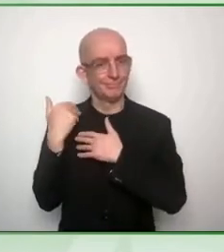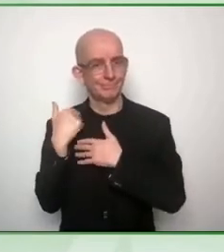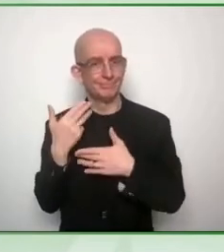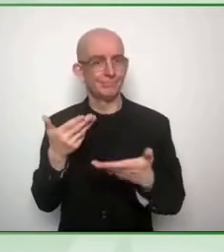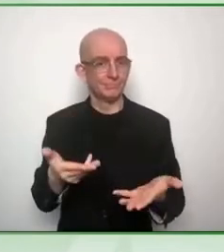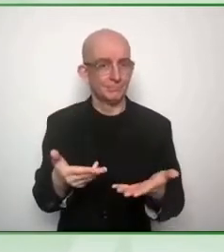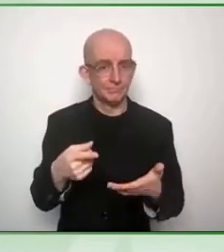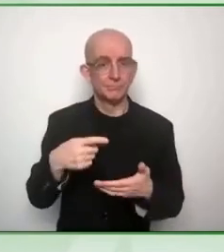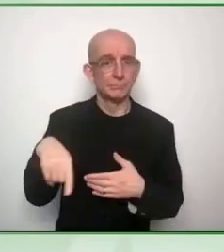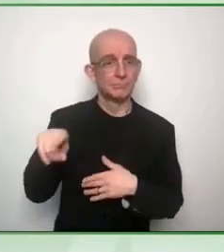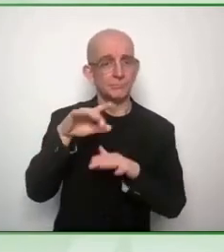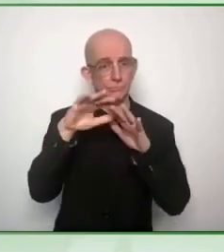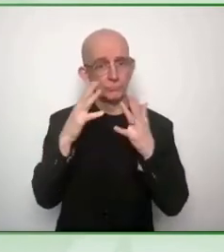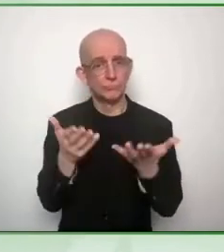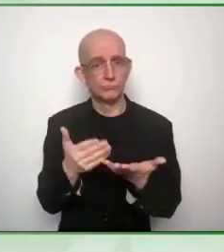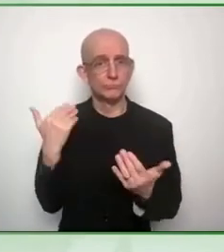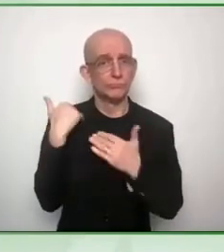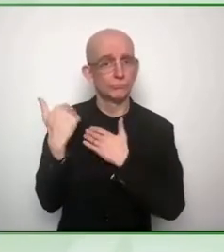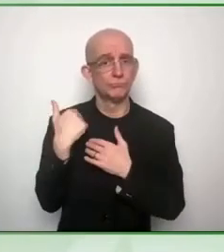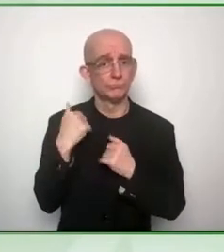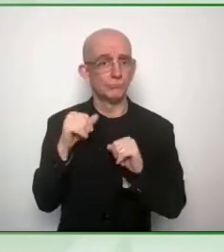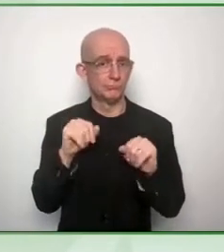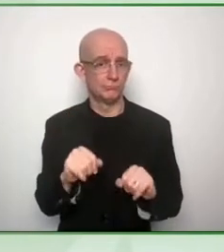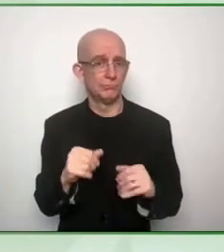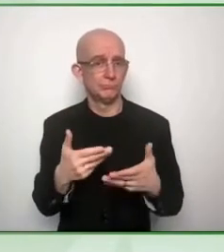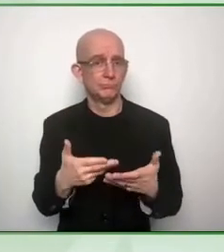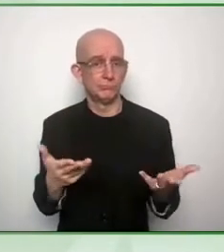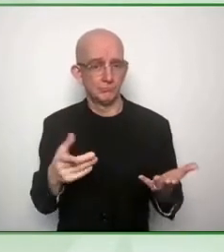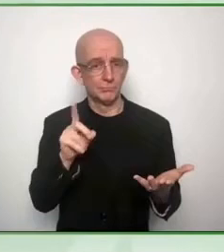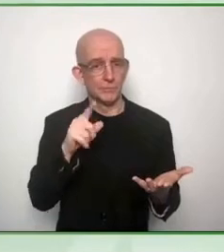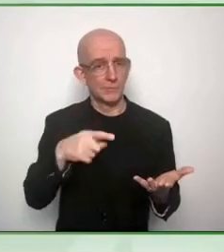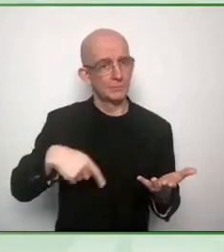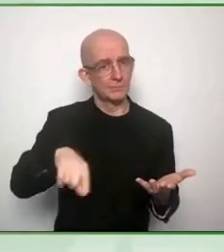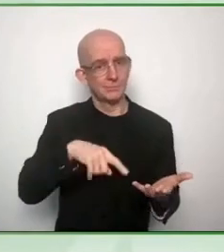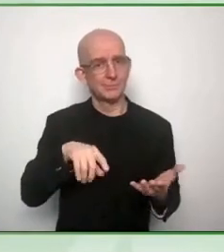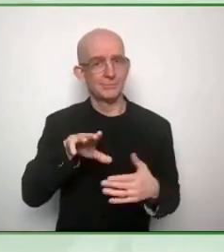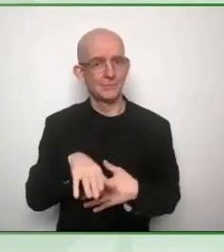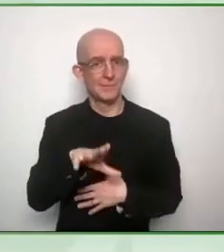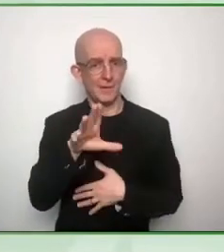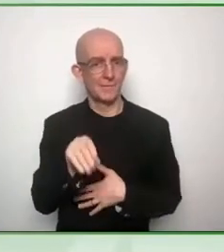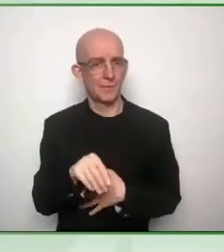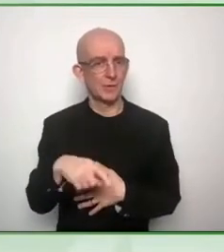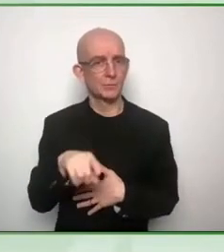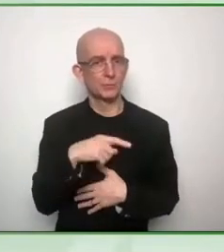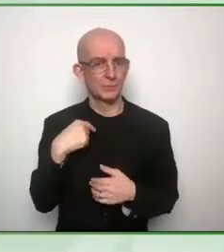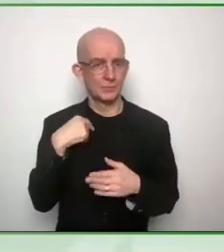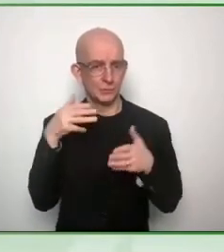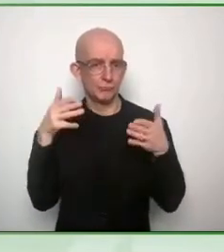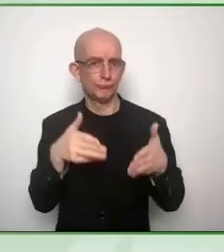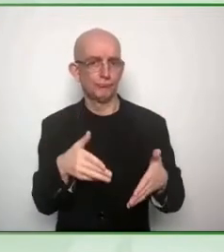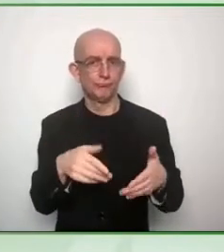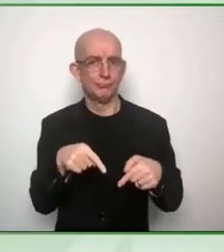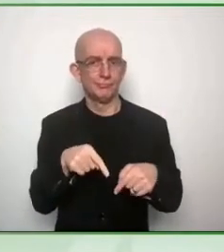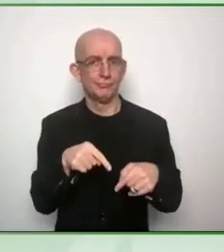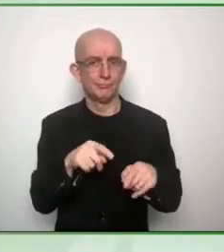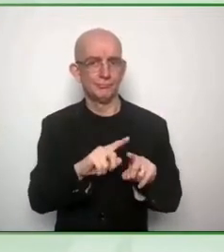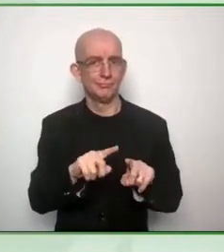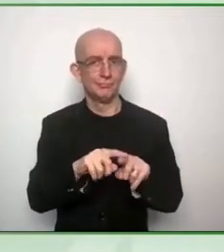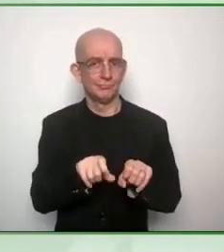is to go and do those sales calls. Nick, do you have a solid financial foundation, or how do you finance the whole enterprise?